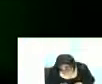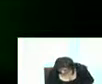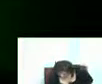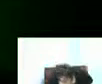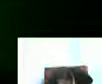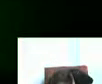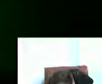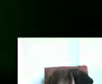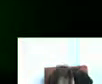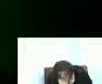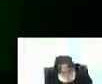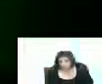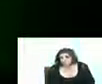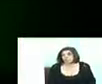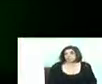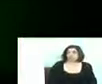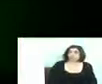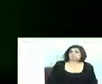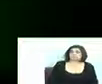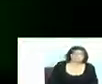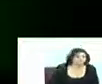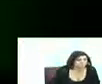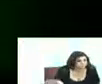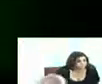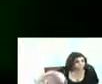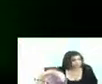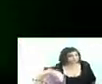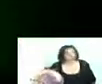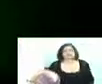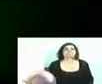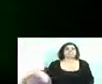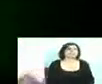Yeah. Sure, please rise as you're able.